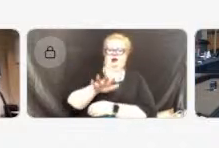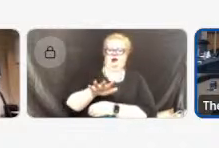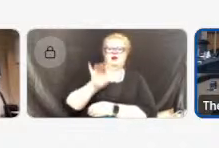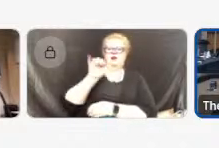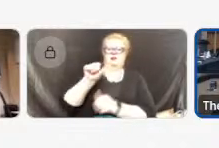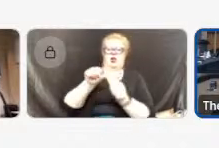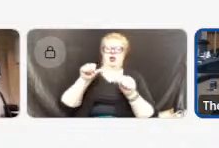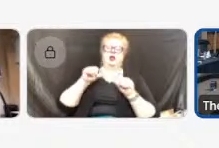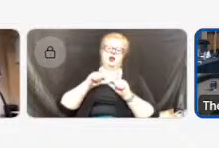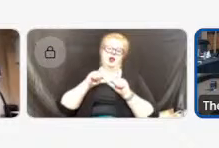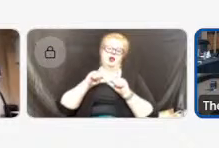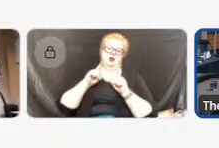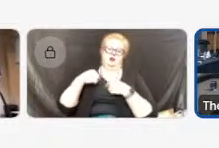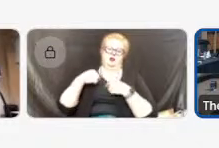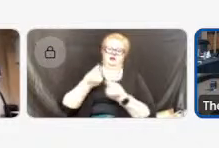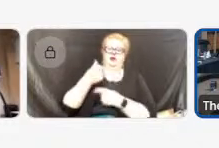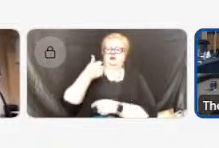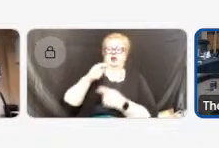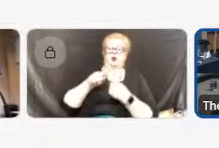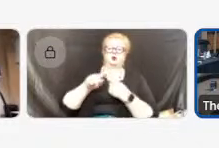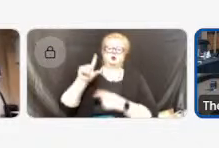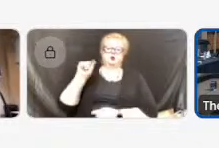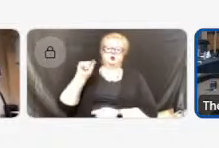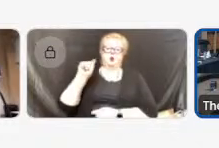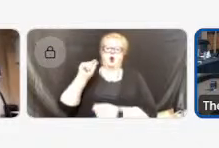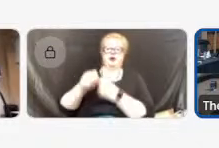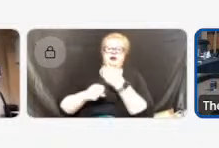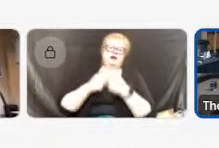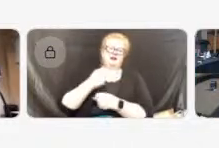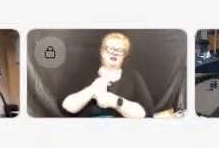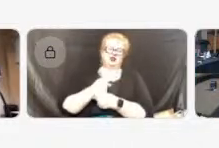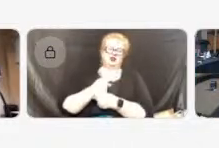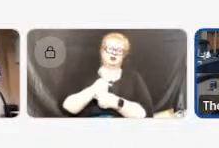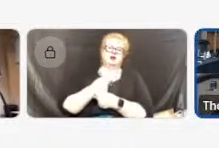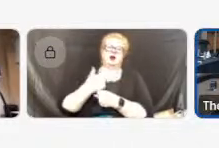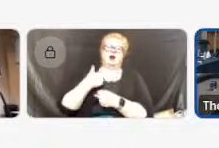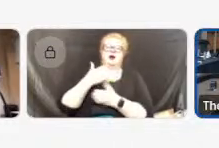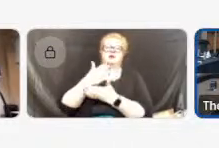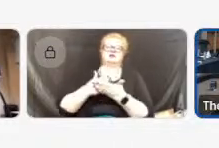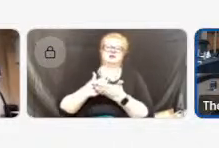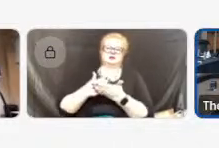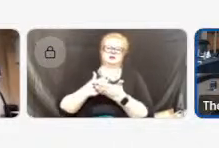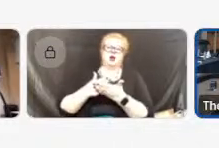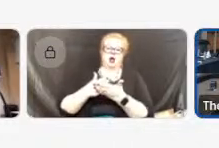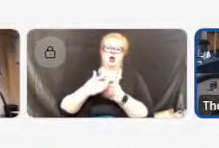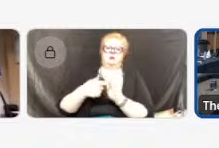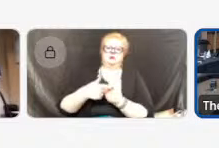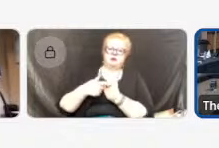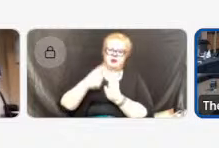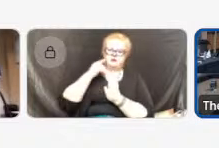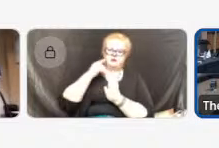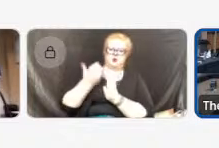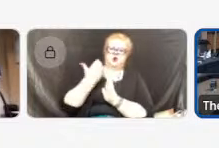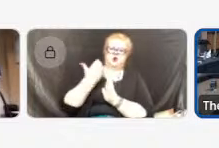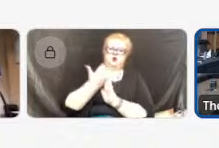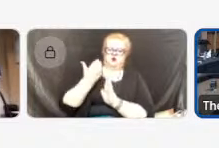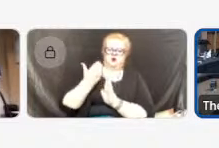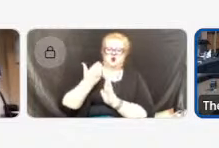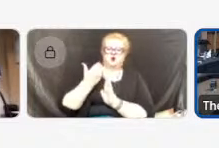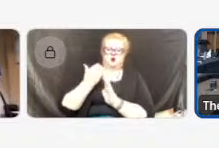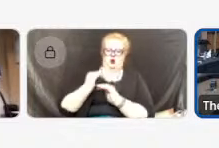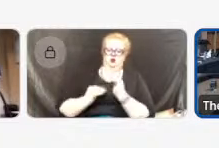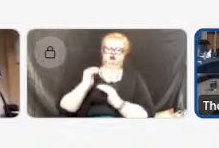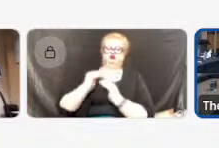in the last 10 to 20 years. So there is some demand for new construction of both types of uses,